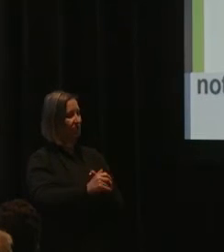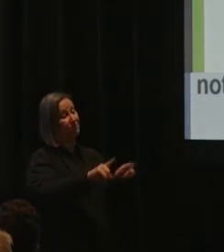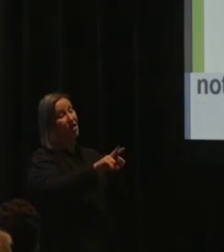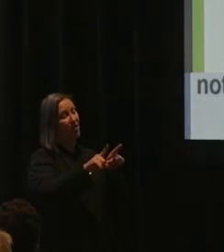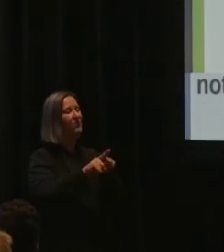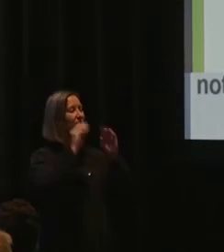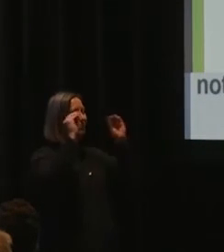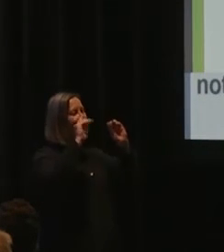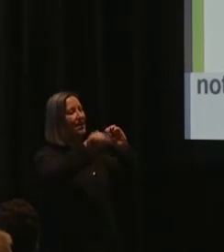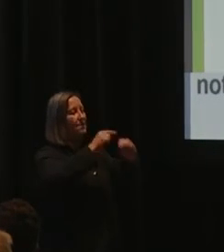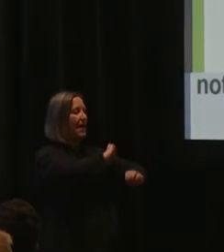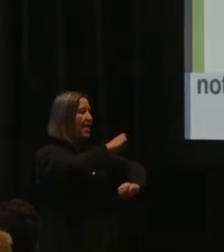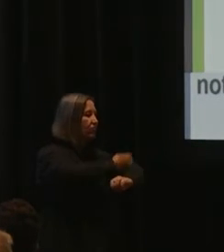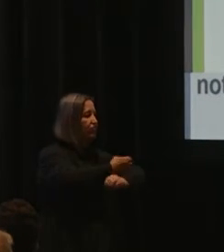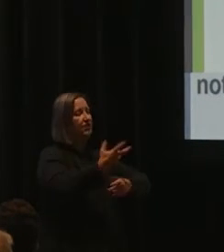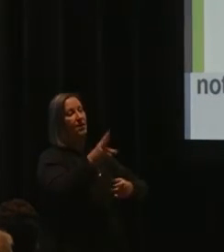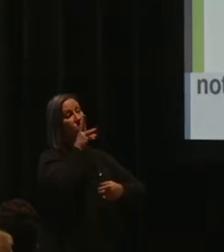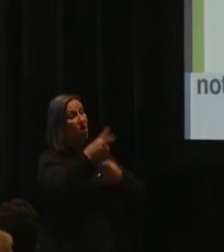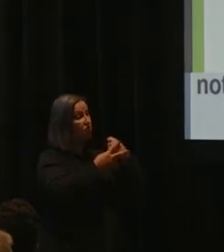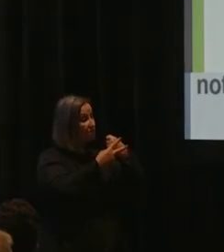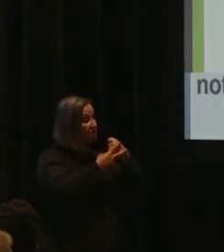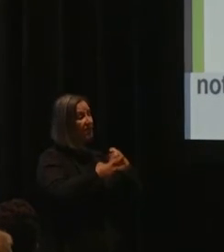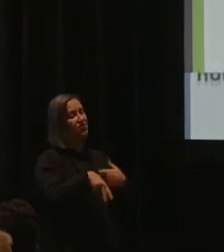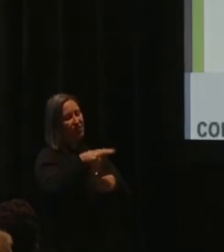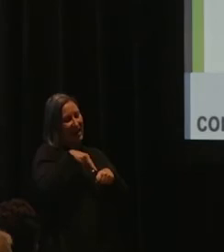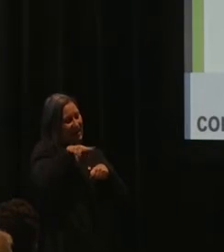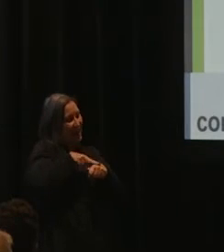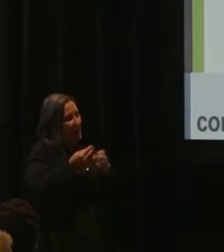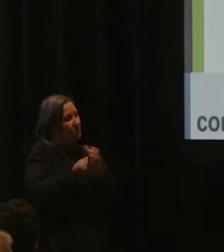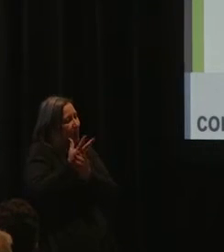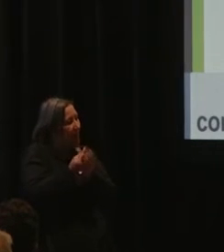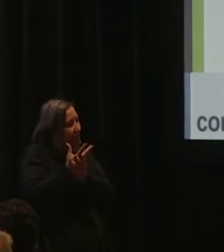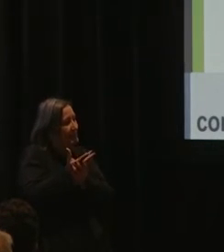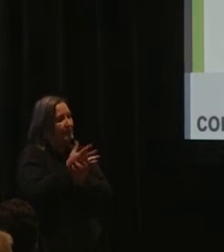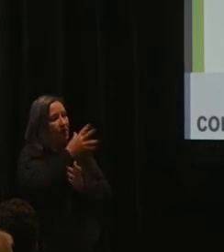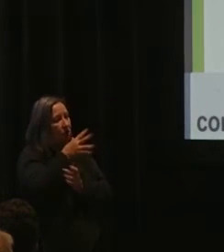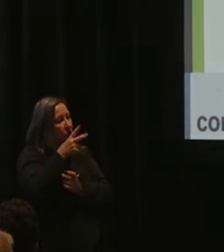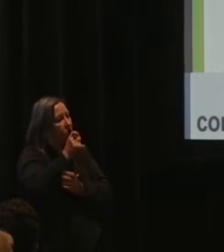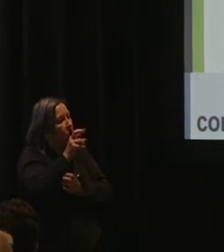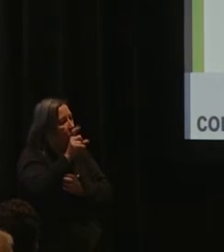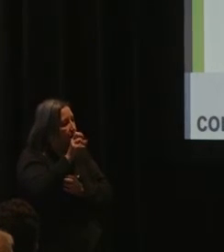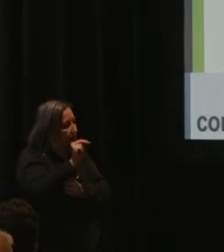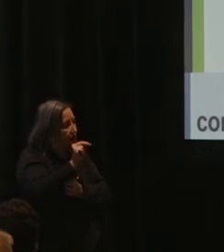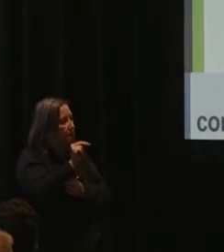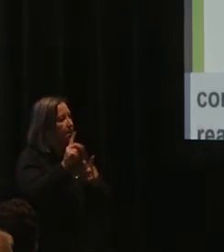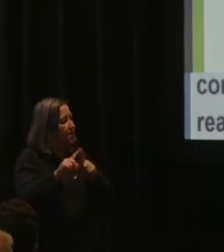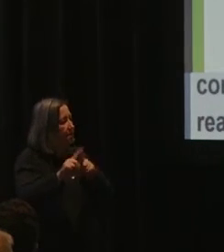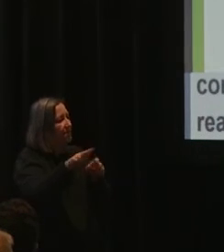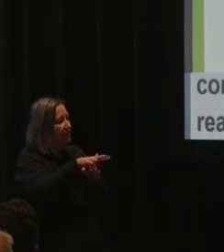renewable energy sources, water conservation, native plants, gardening. It's a really awesome place, and that's really